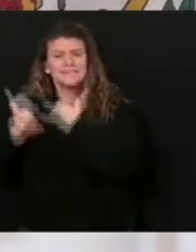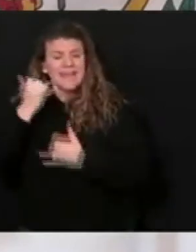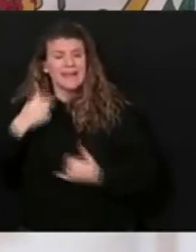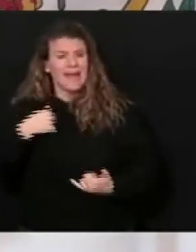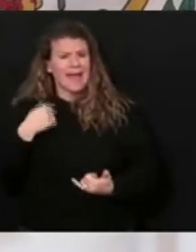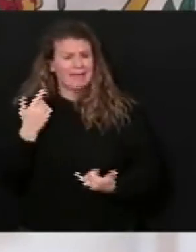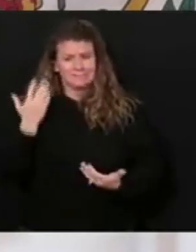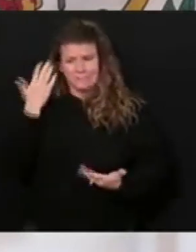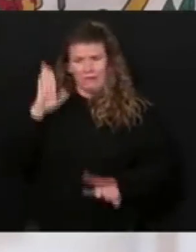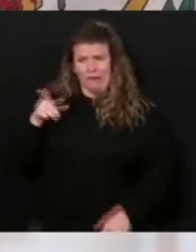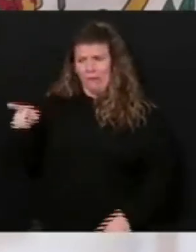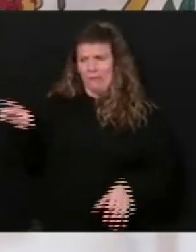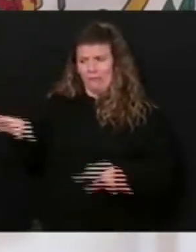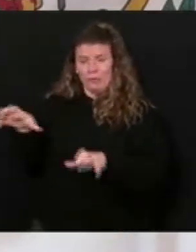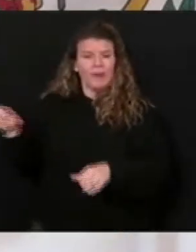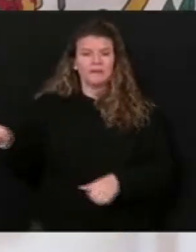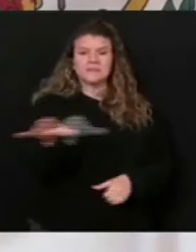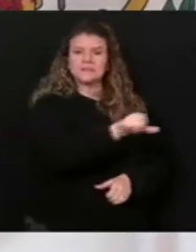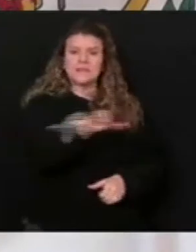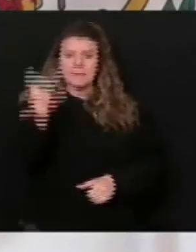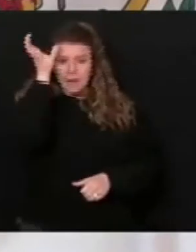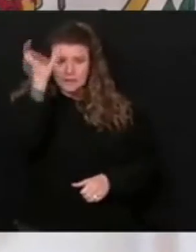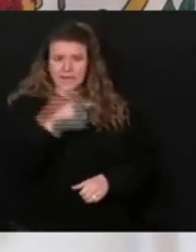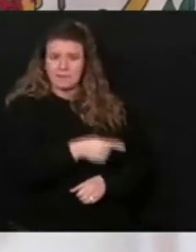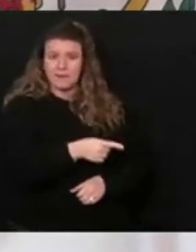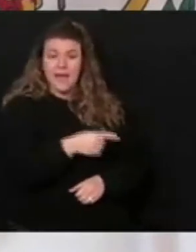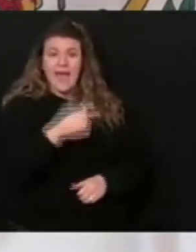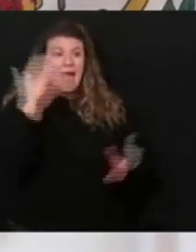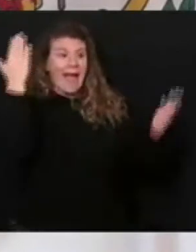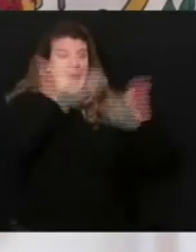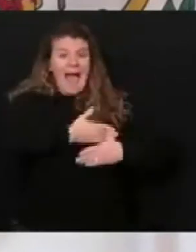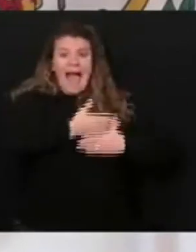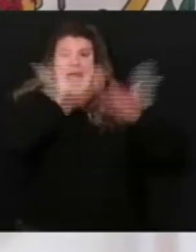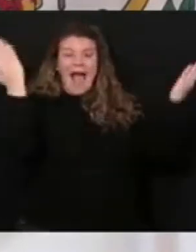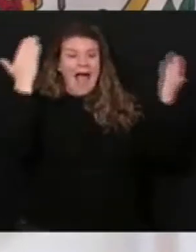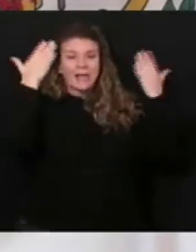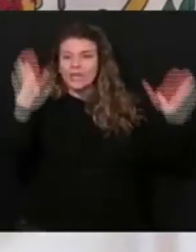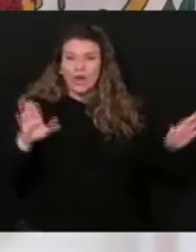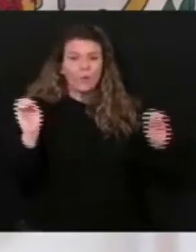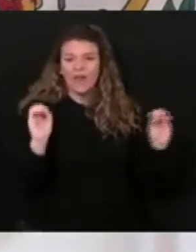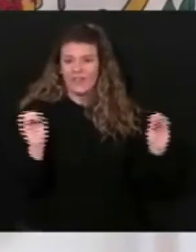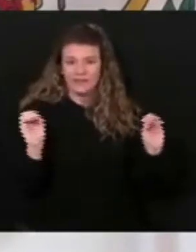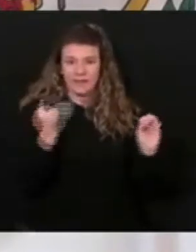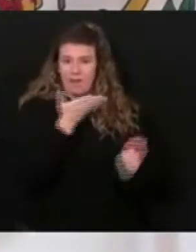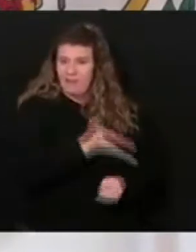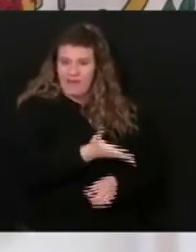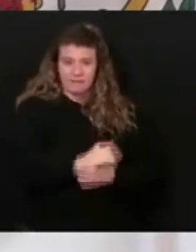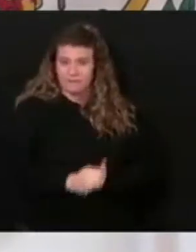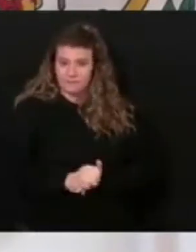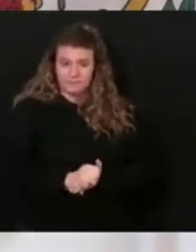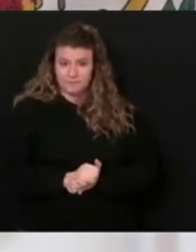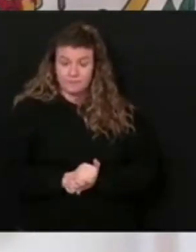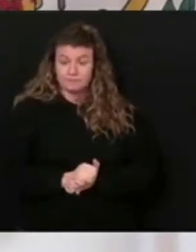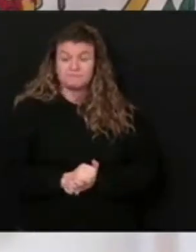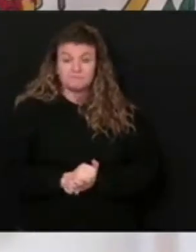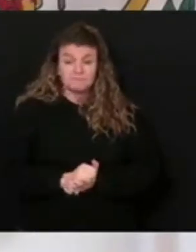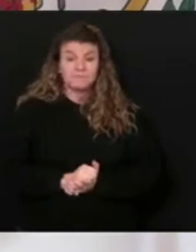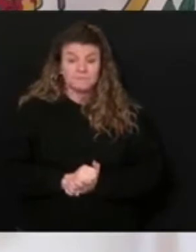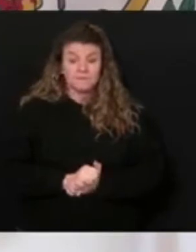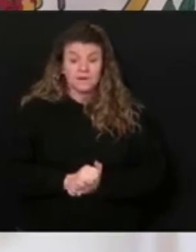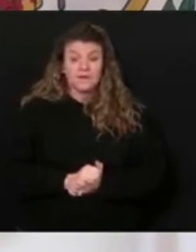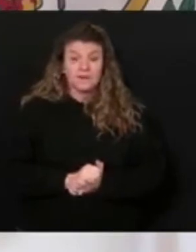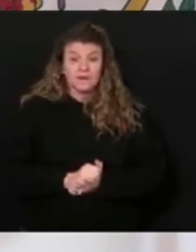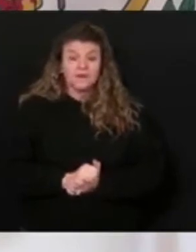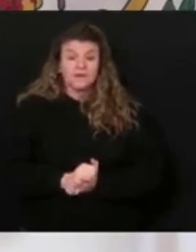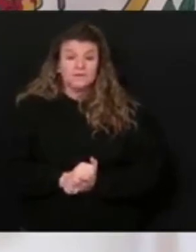it. That's all there is to it. I knew nothing about it. Now, as far as, let me